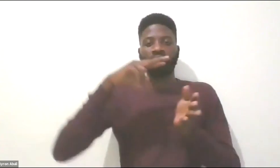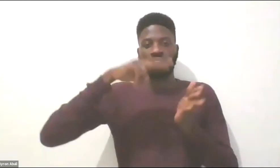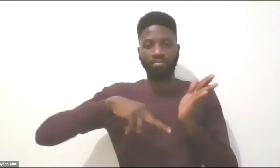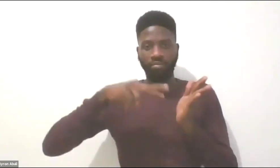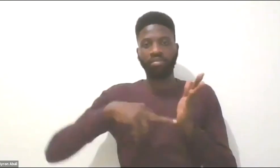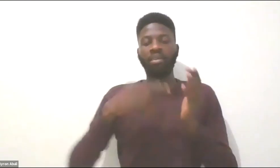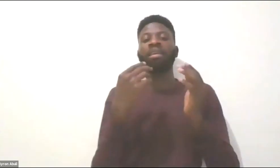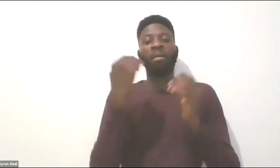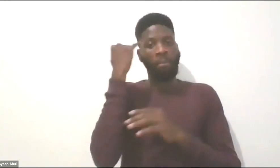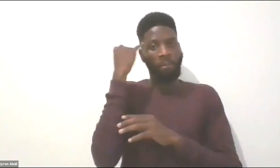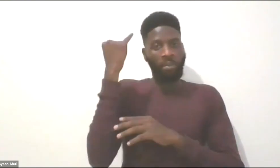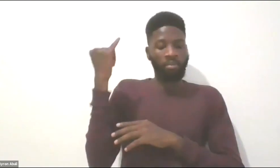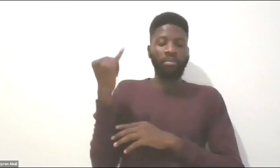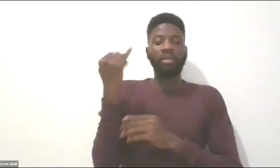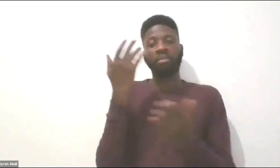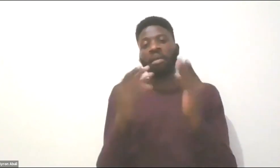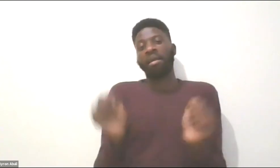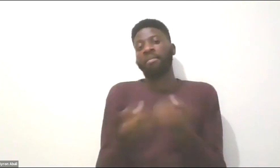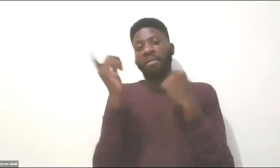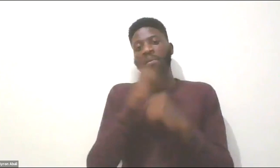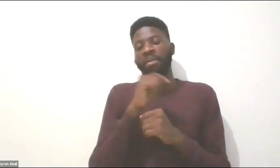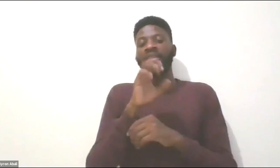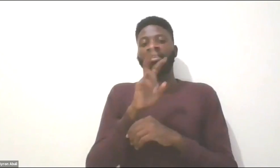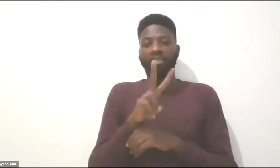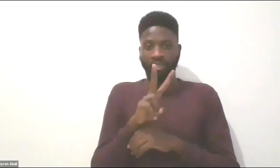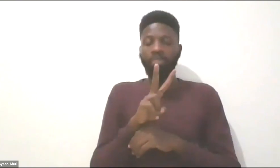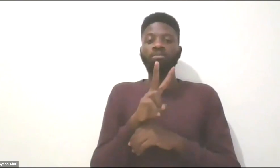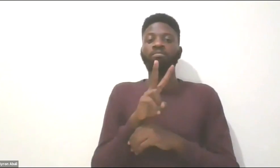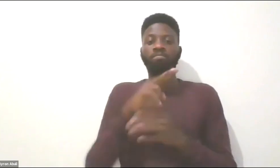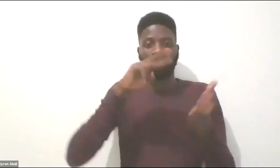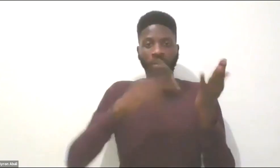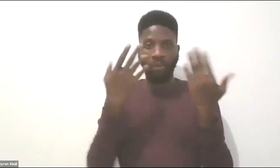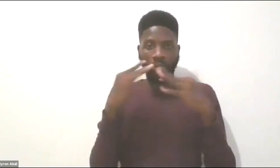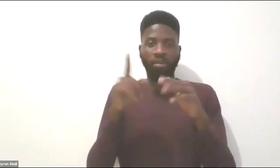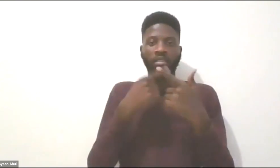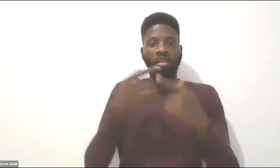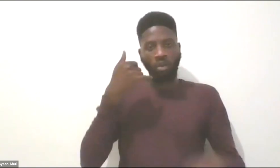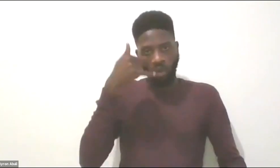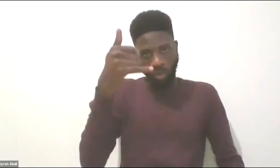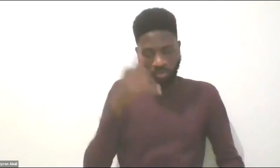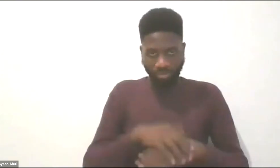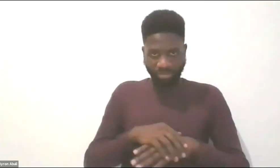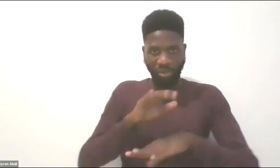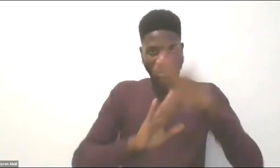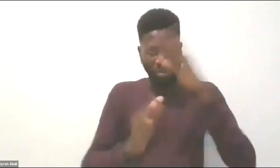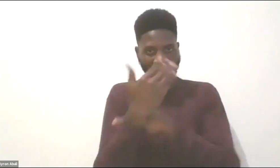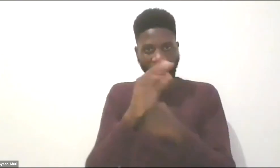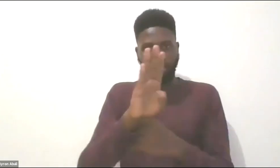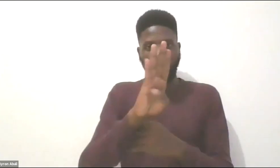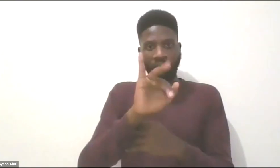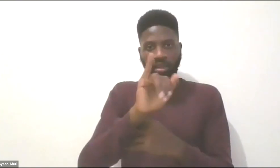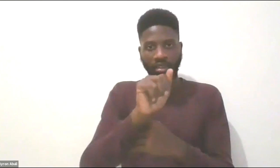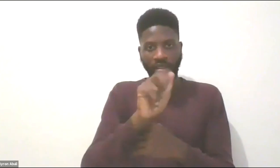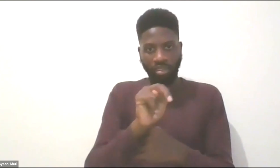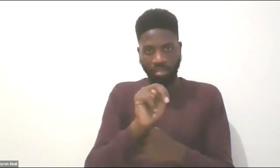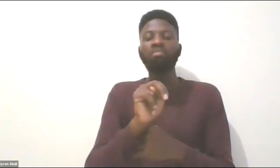gotten our CV looked at, and now we've gotten that call and you've been told, good morning, Brian, or you received that email,